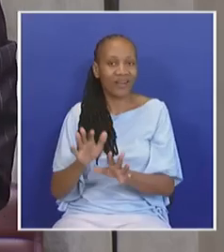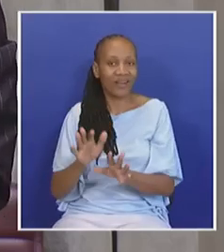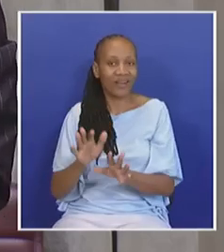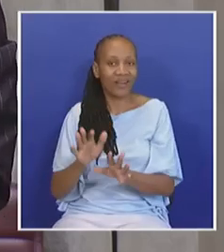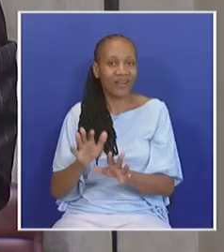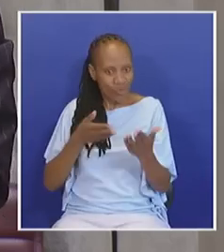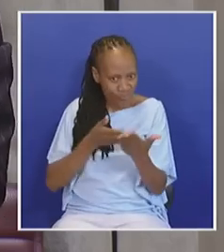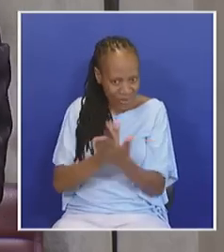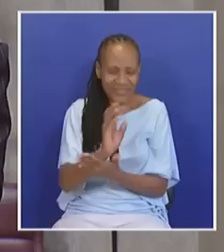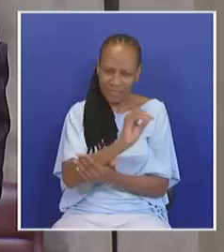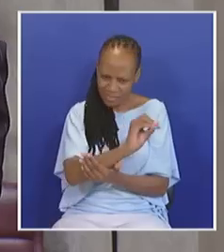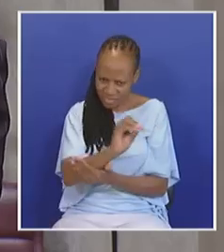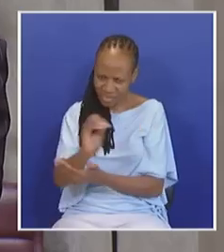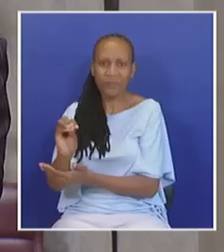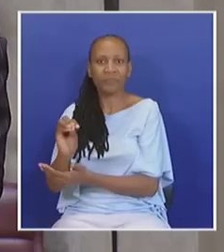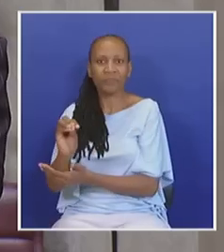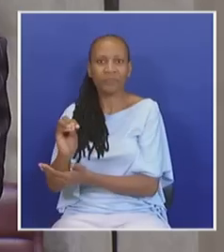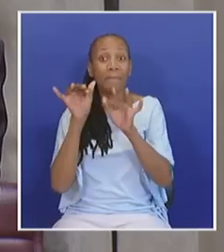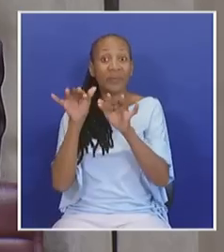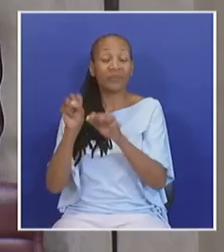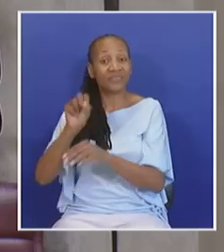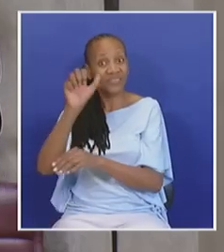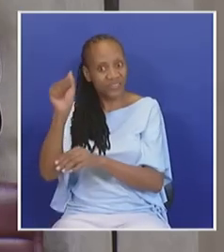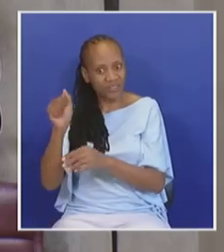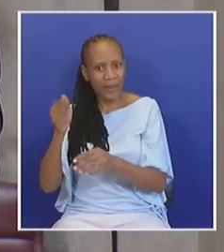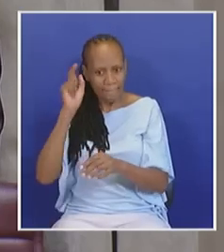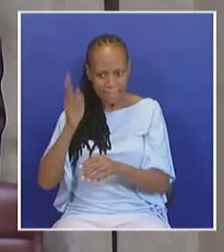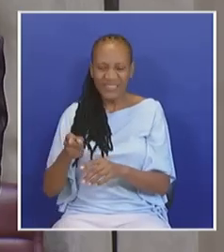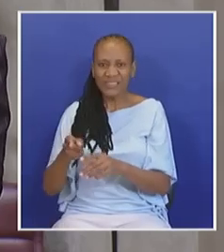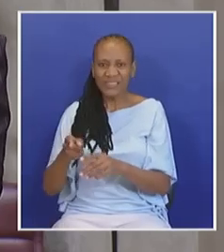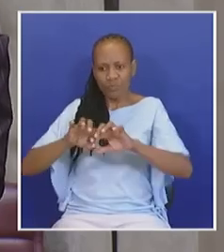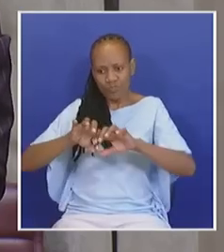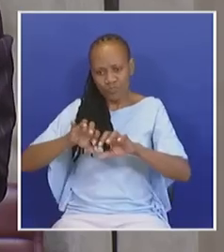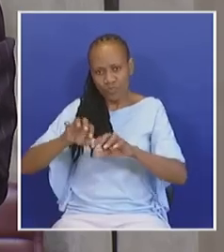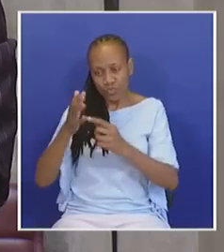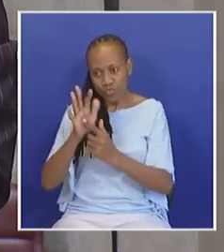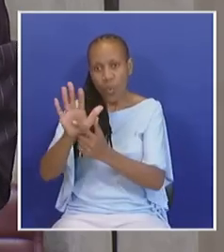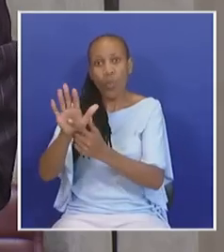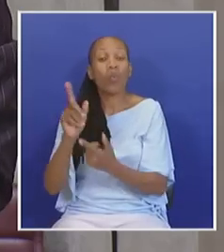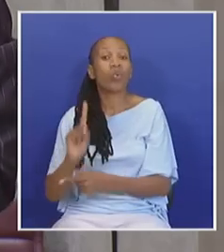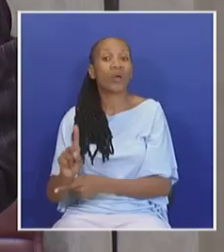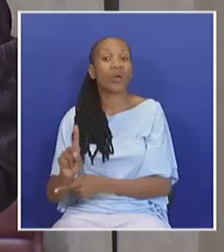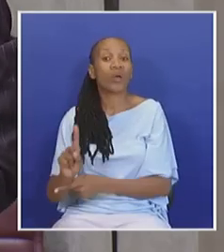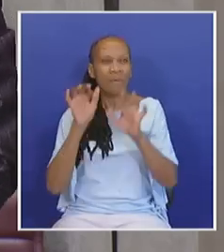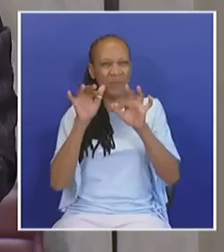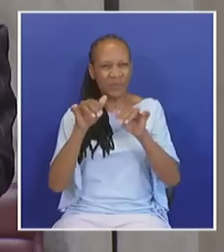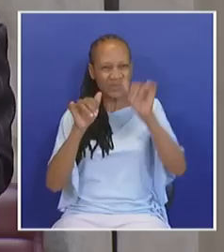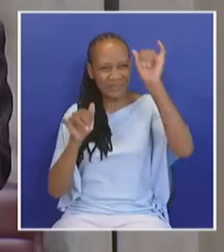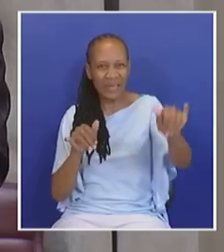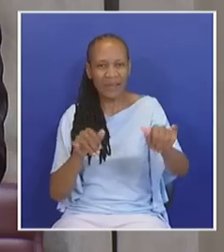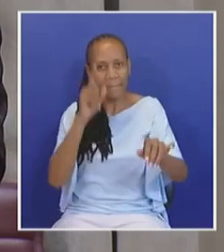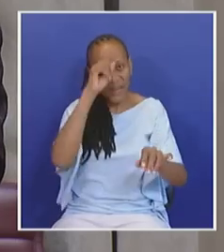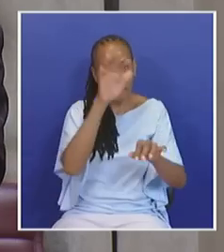rights, trespassers in white South Africa, belonging in impoverished Bantustans, townships, hostels, and